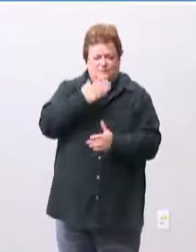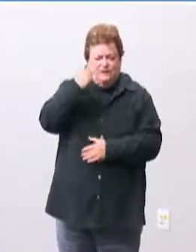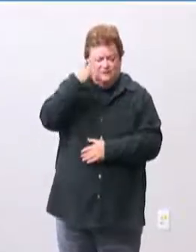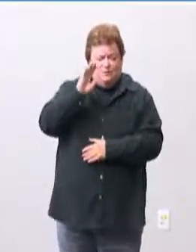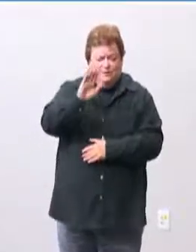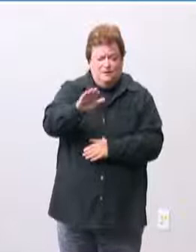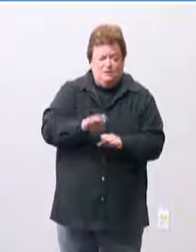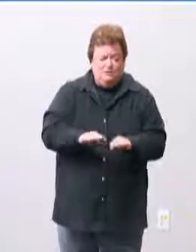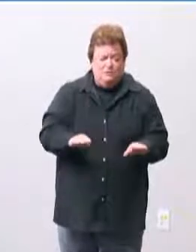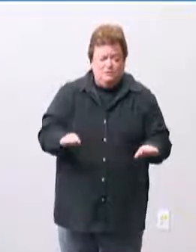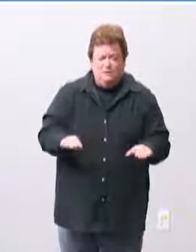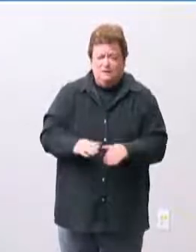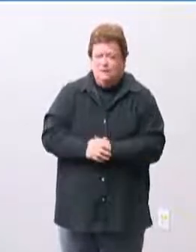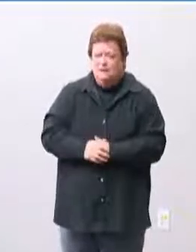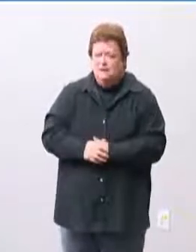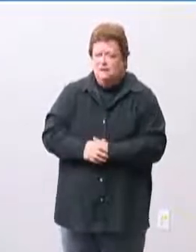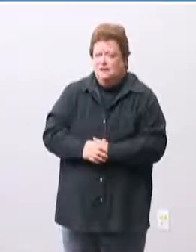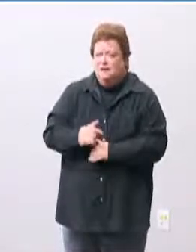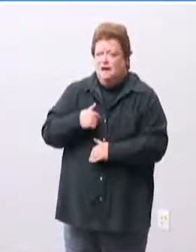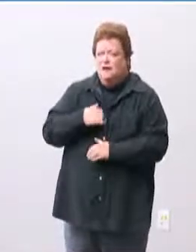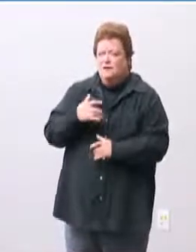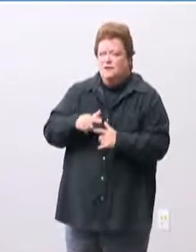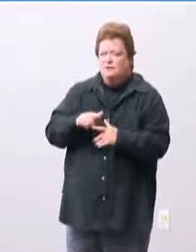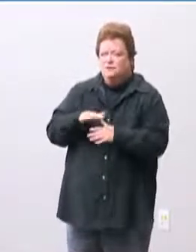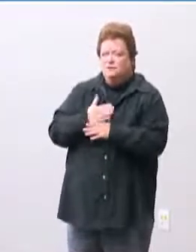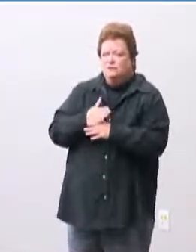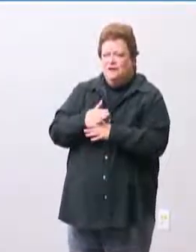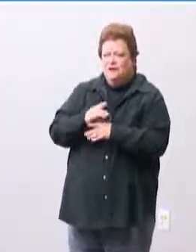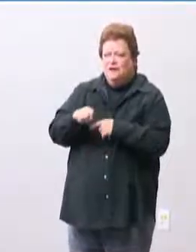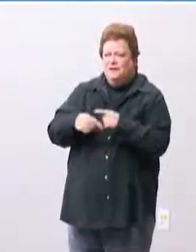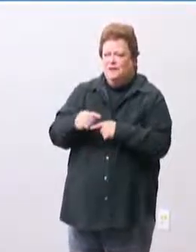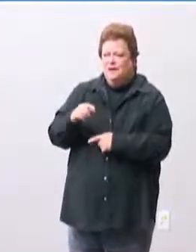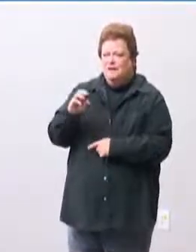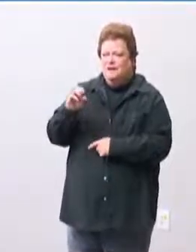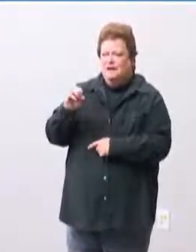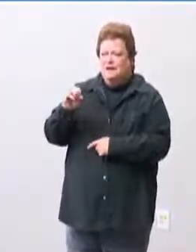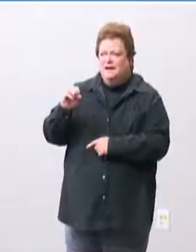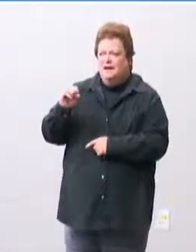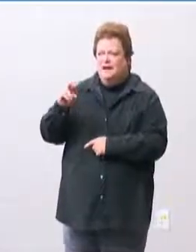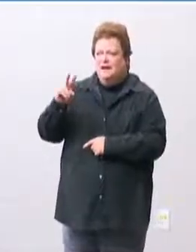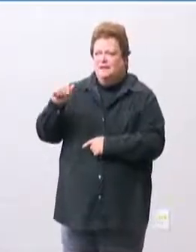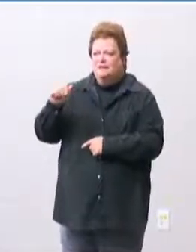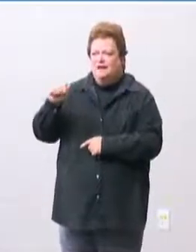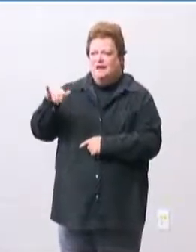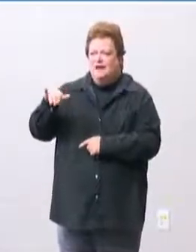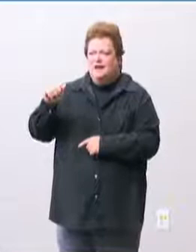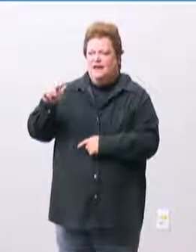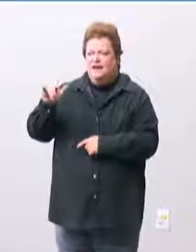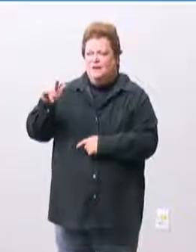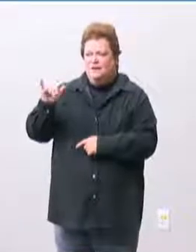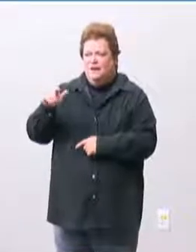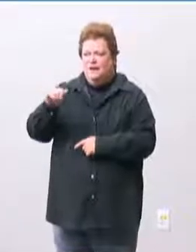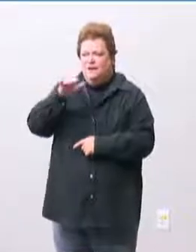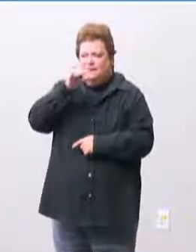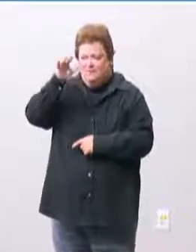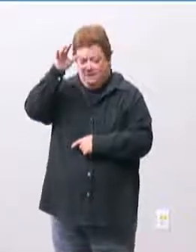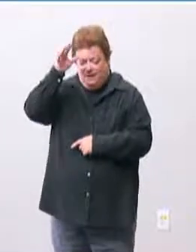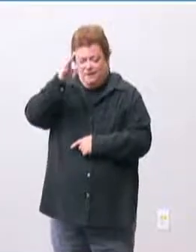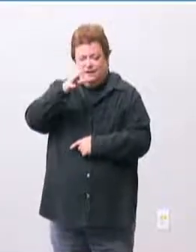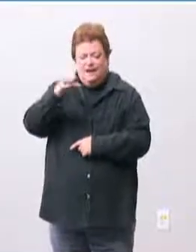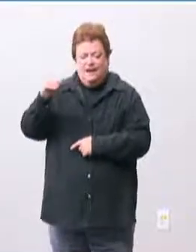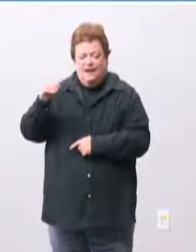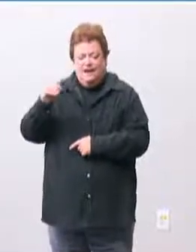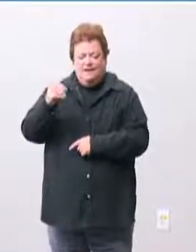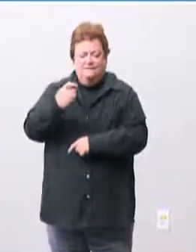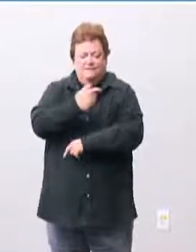child. I want to share a little bit about Eva Aola, a parent and a vaccine